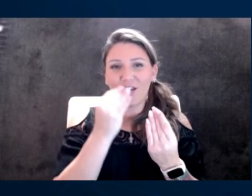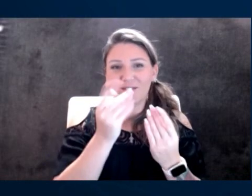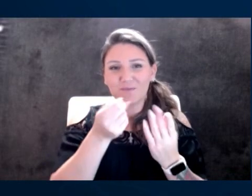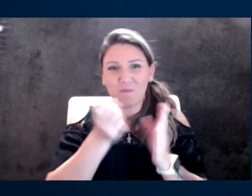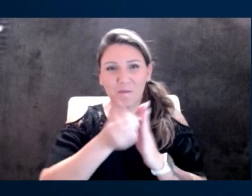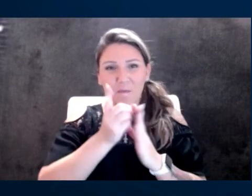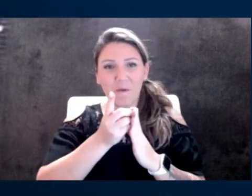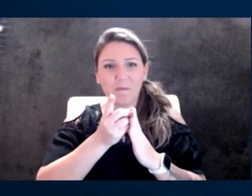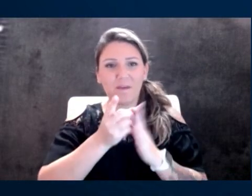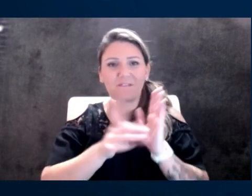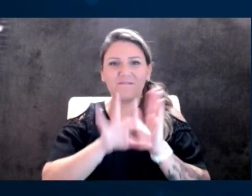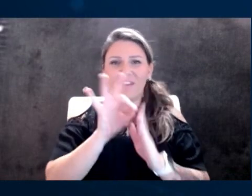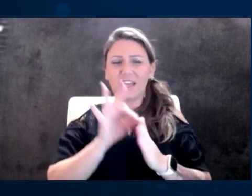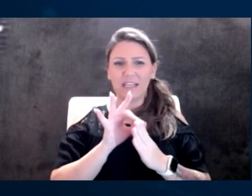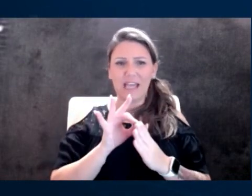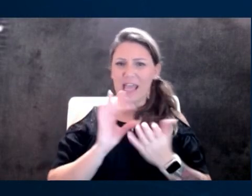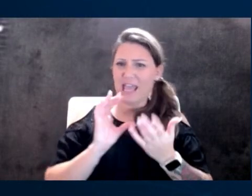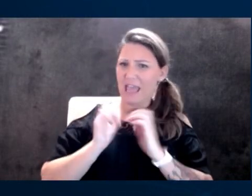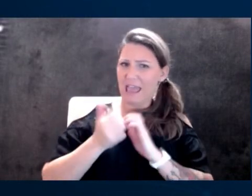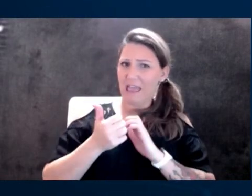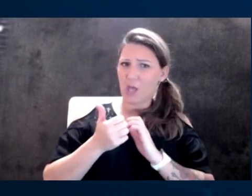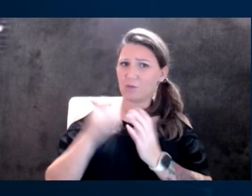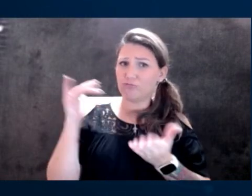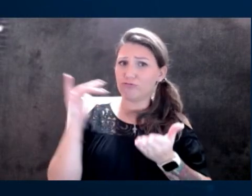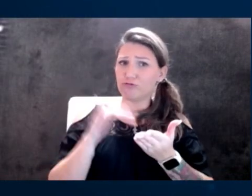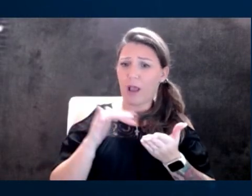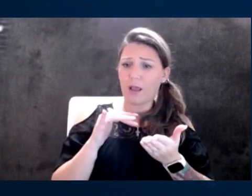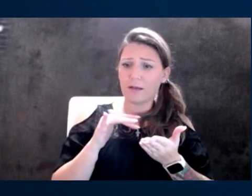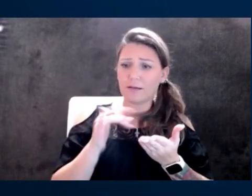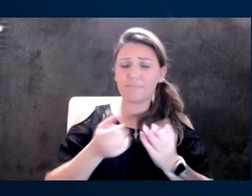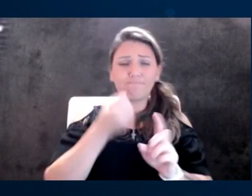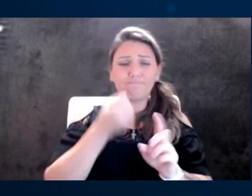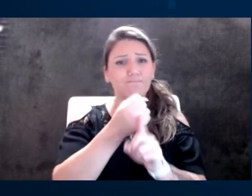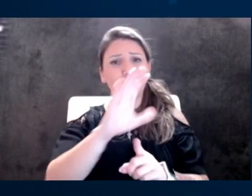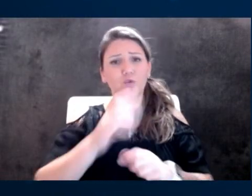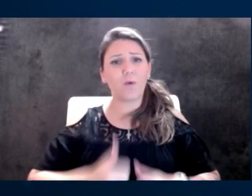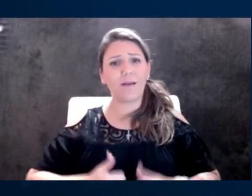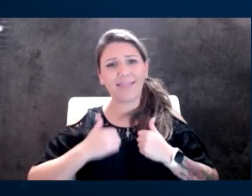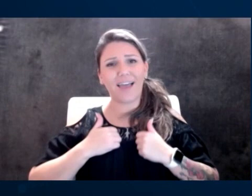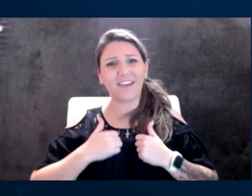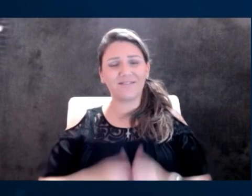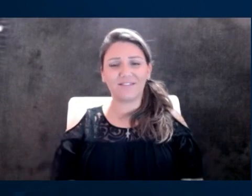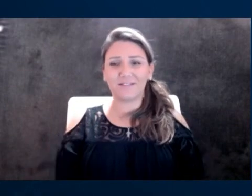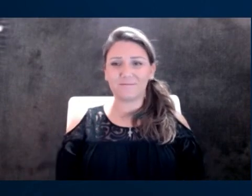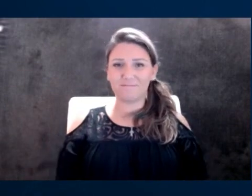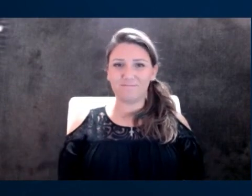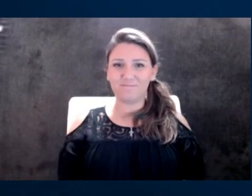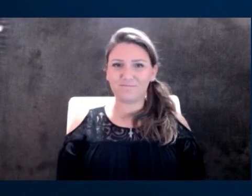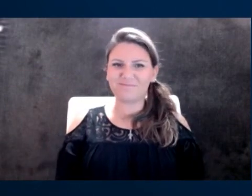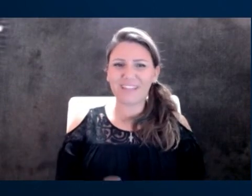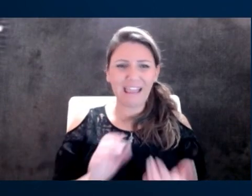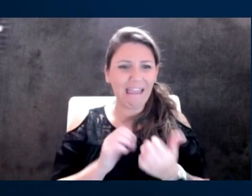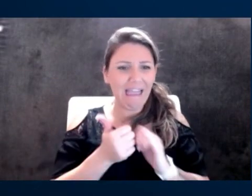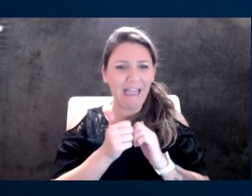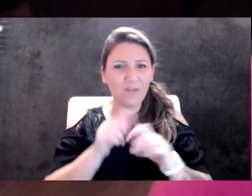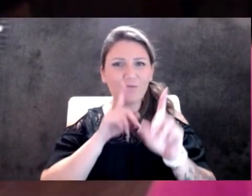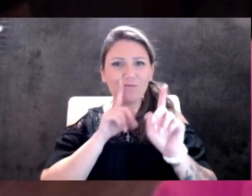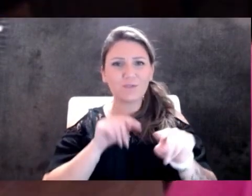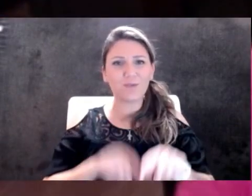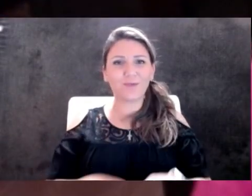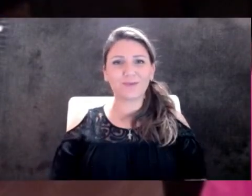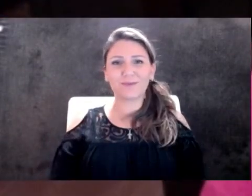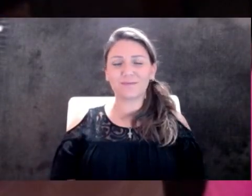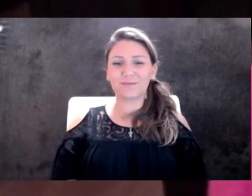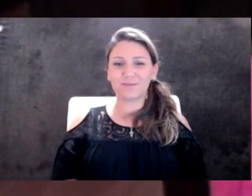missed it off the top, how did this trial impact your life? How did those results impact your life?